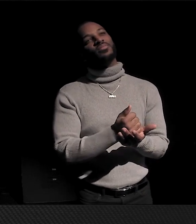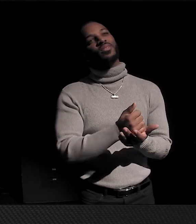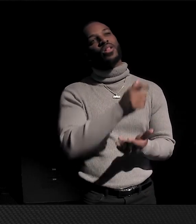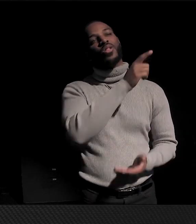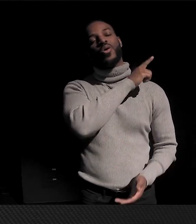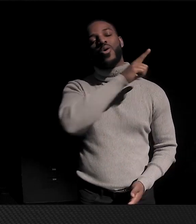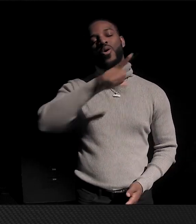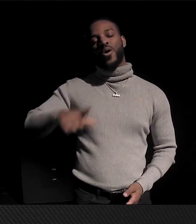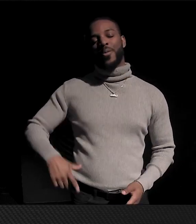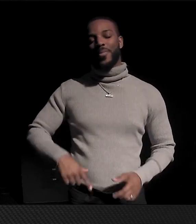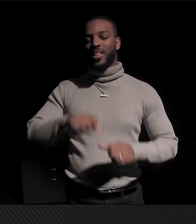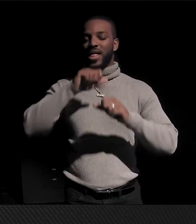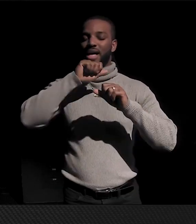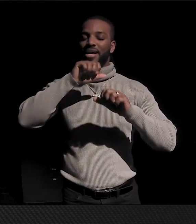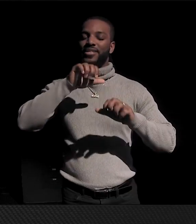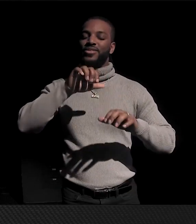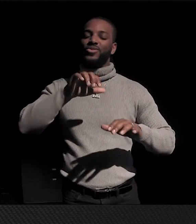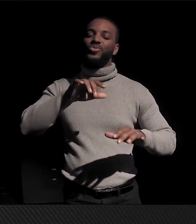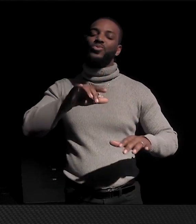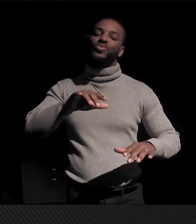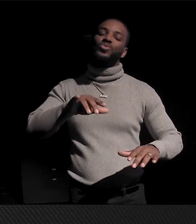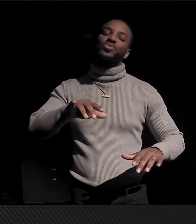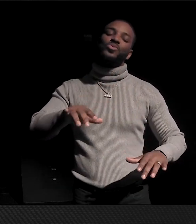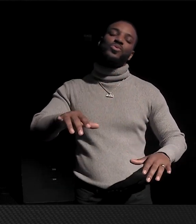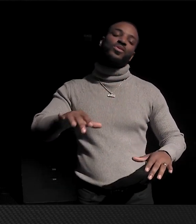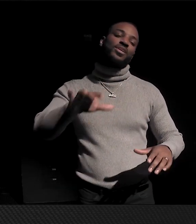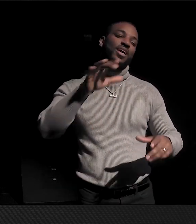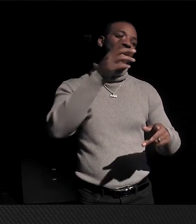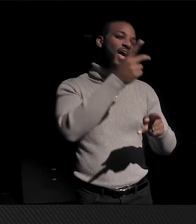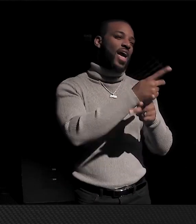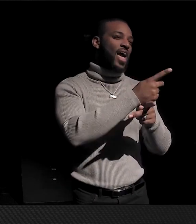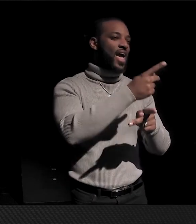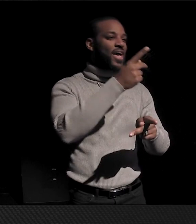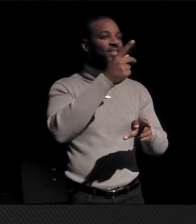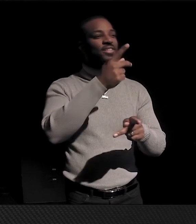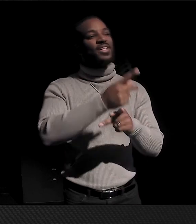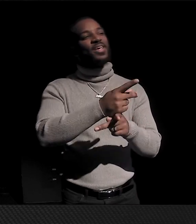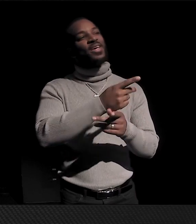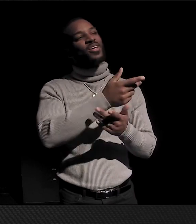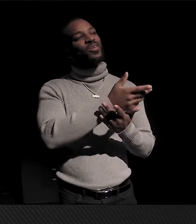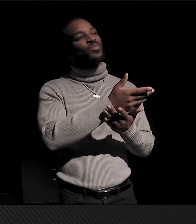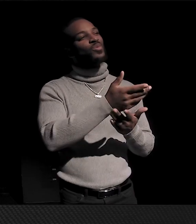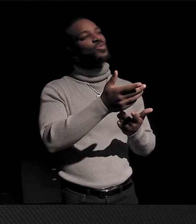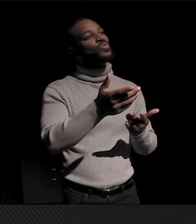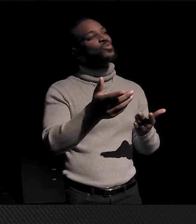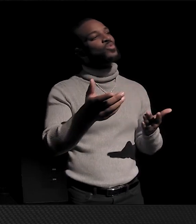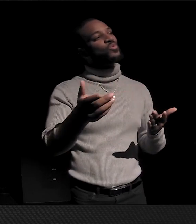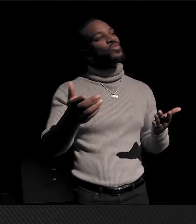The Lord bless you and keep you.